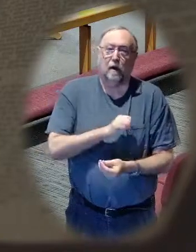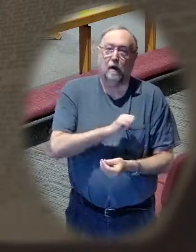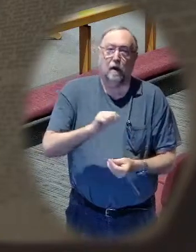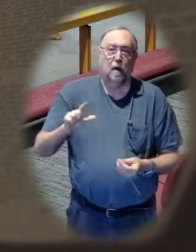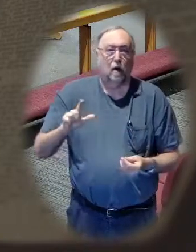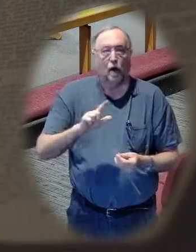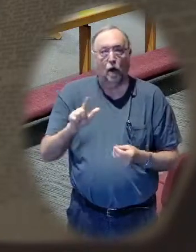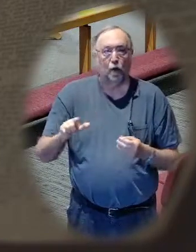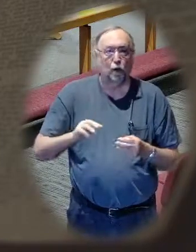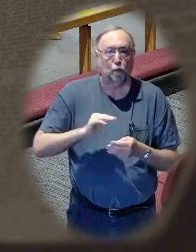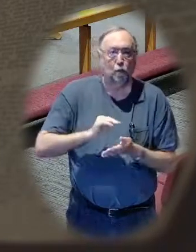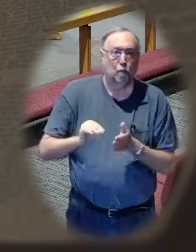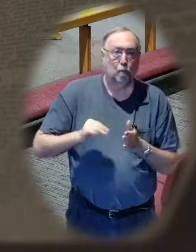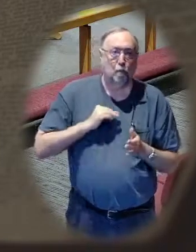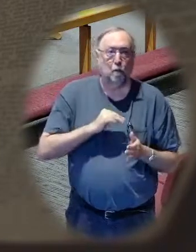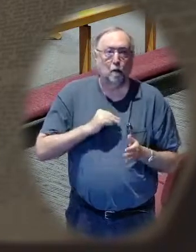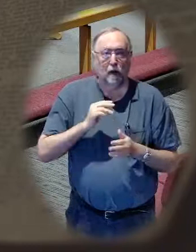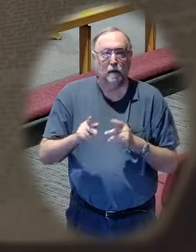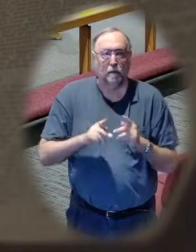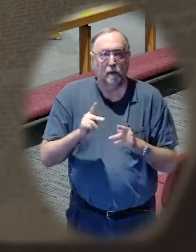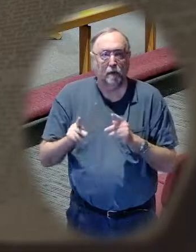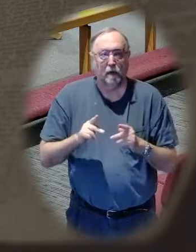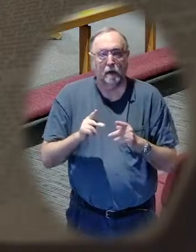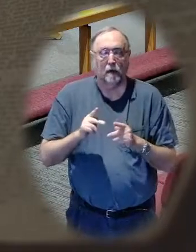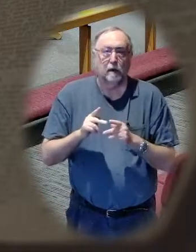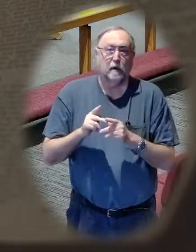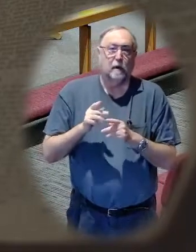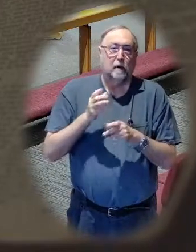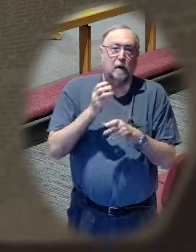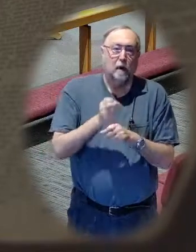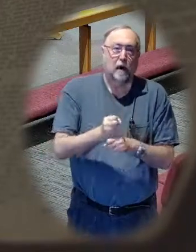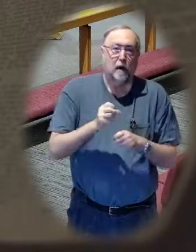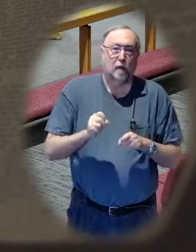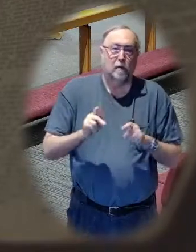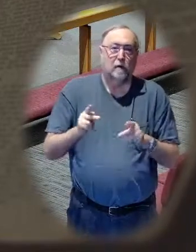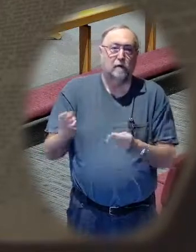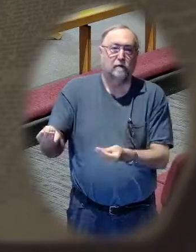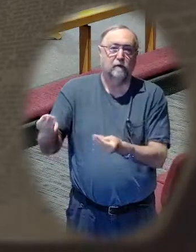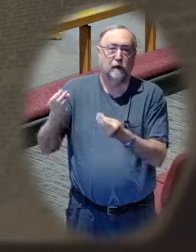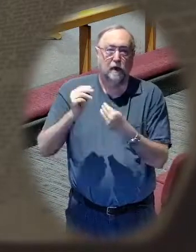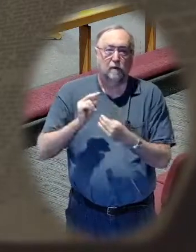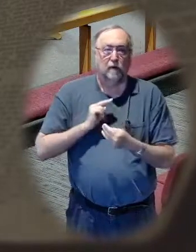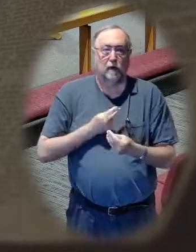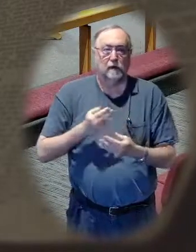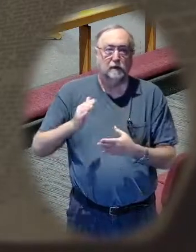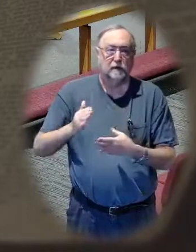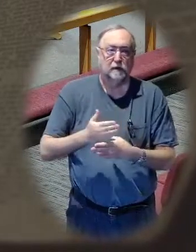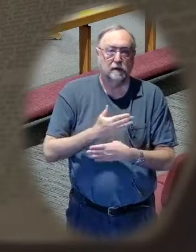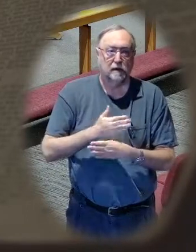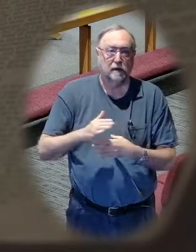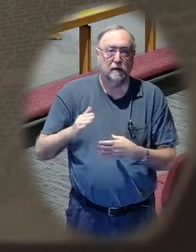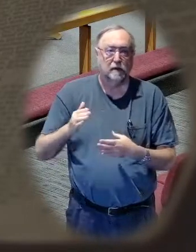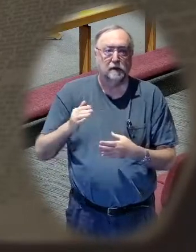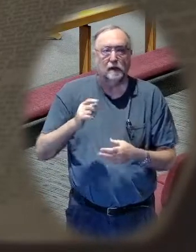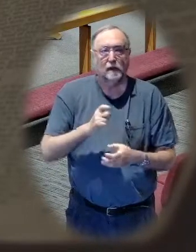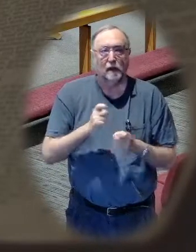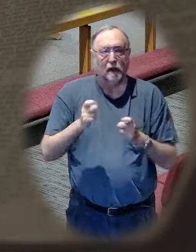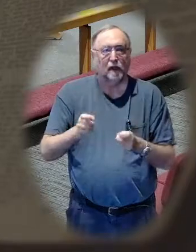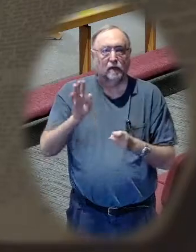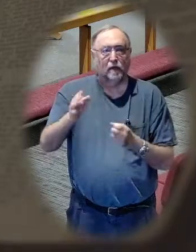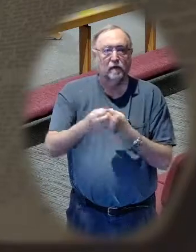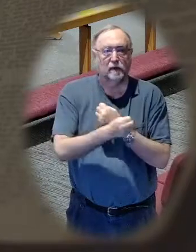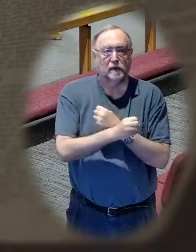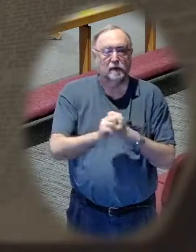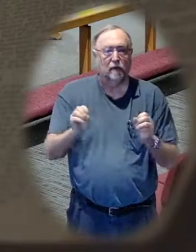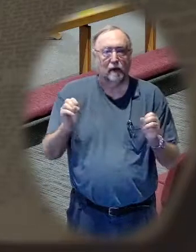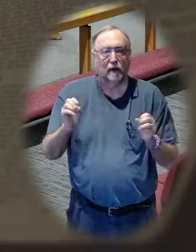people to embrace the opportunities that you've given us to share the gift of your redemption. God of our salvation,